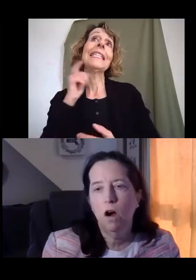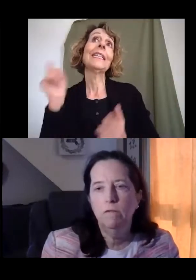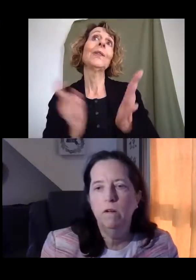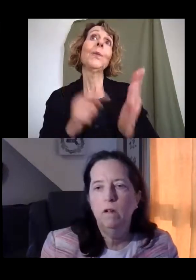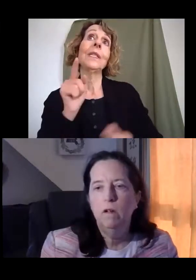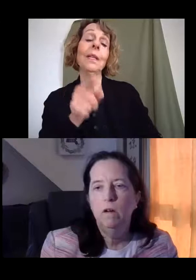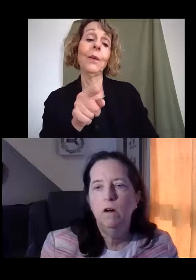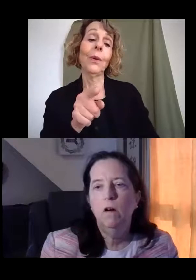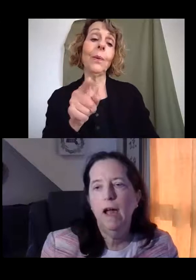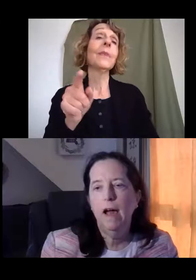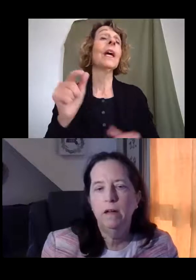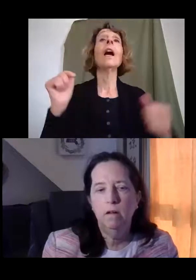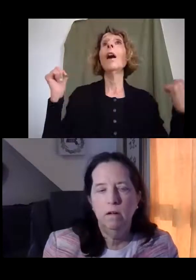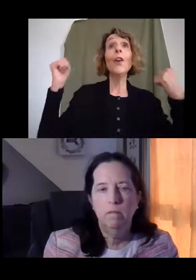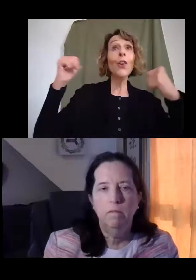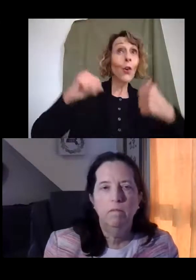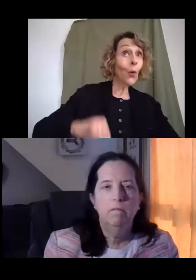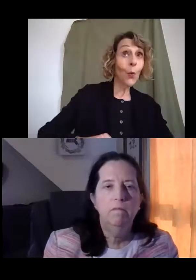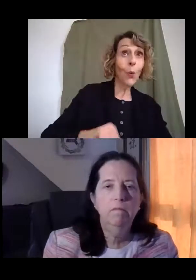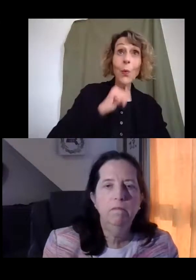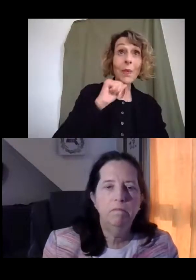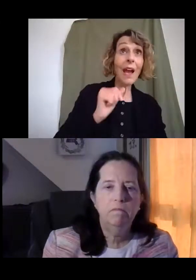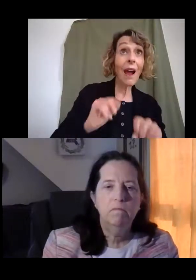a scarf or a hat.